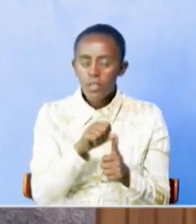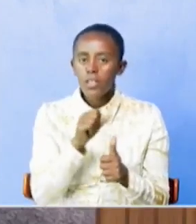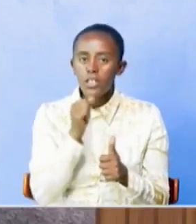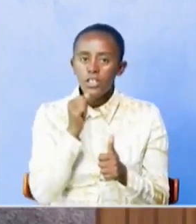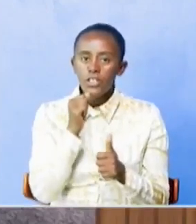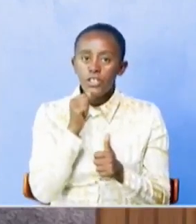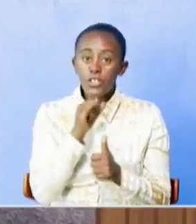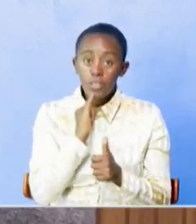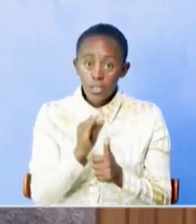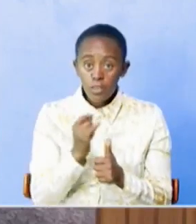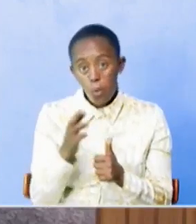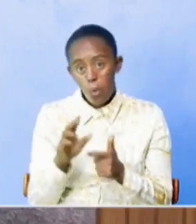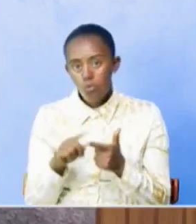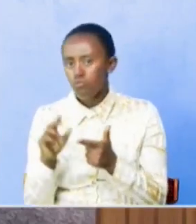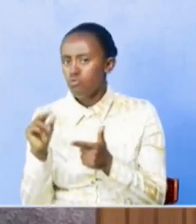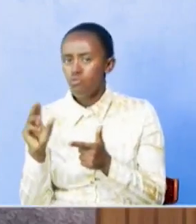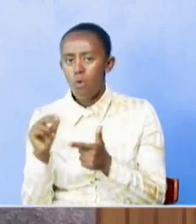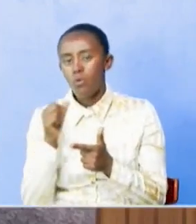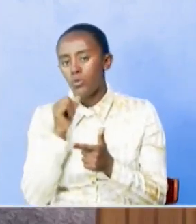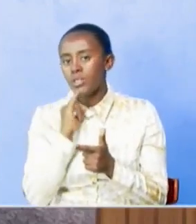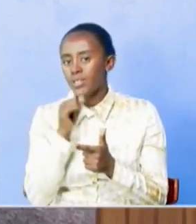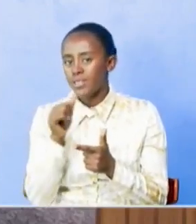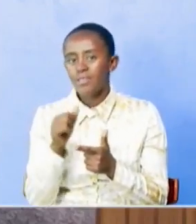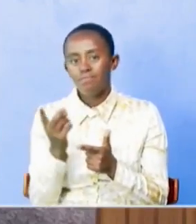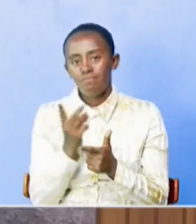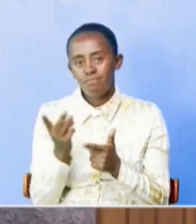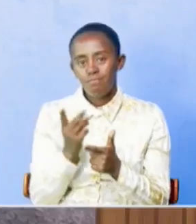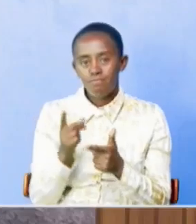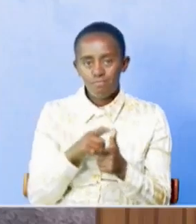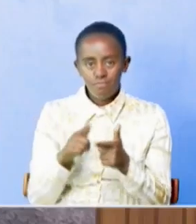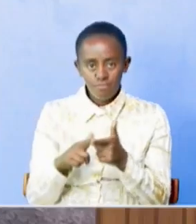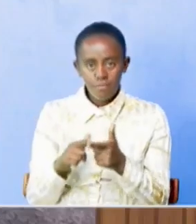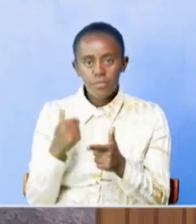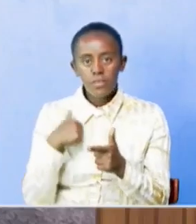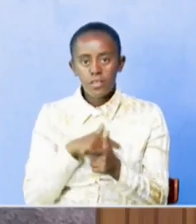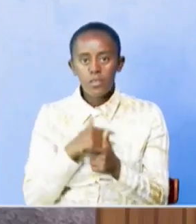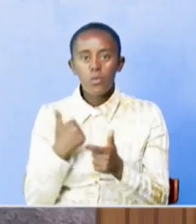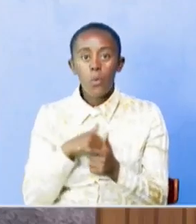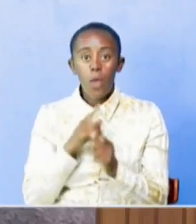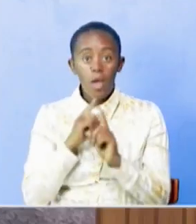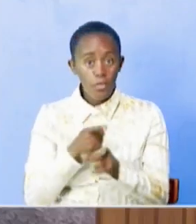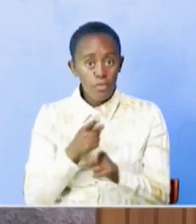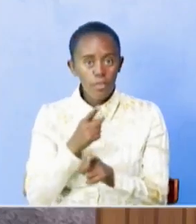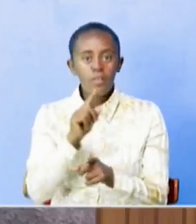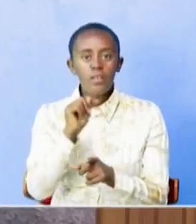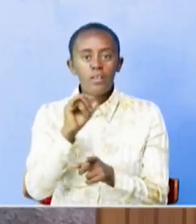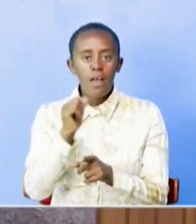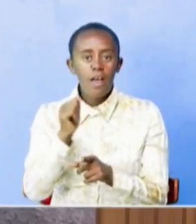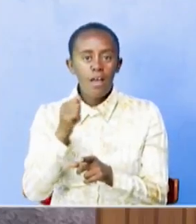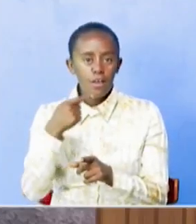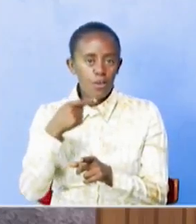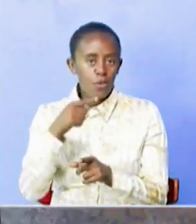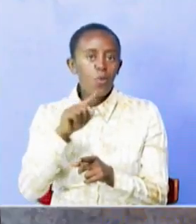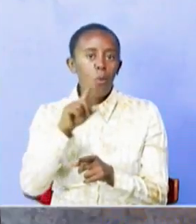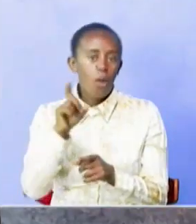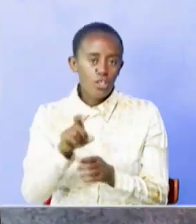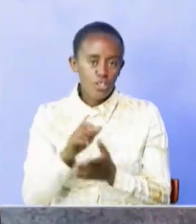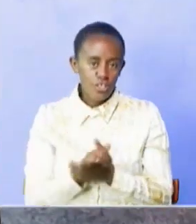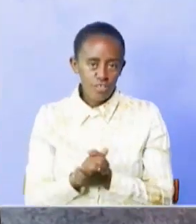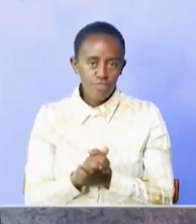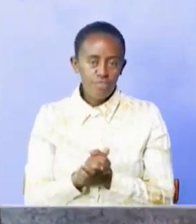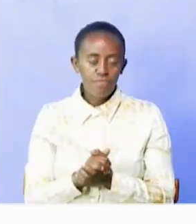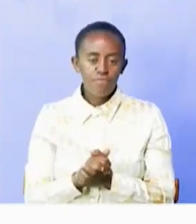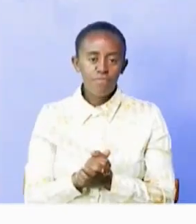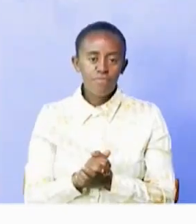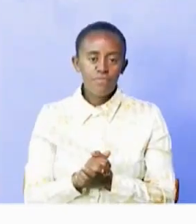is, or no, she isn't. That's how we answer tag questions. Let's give another